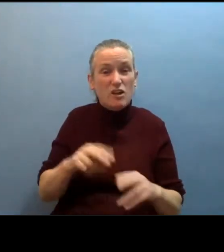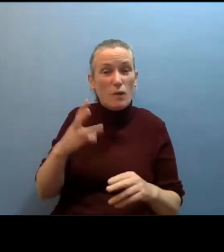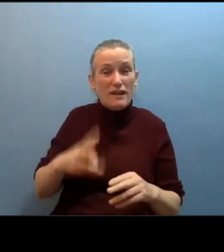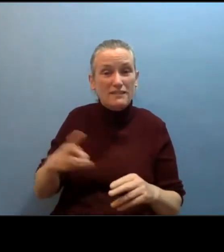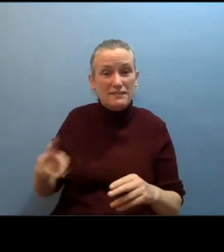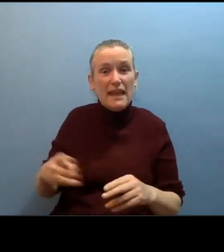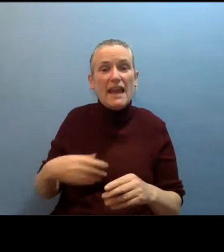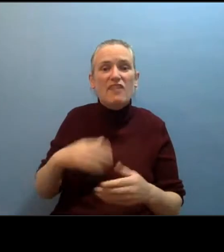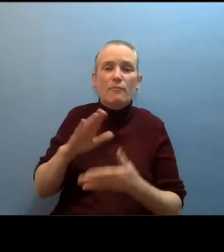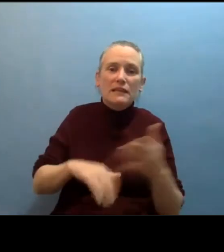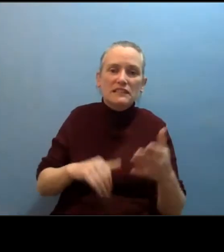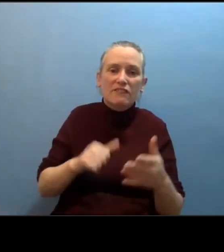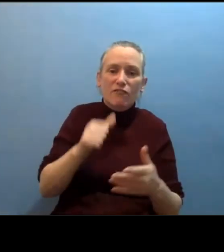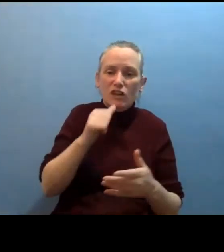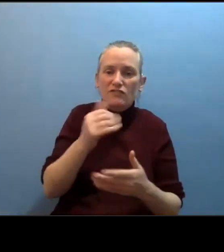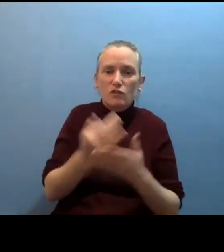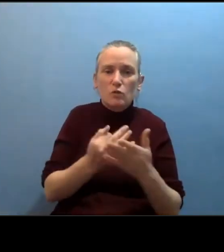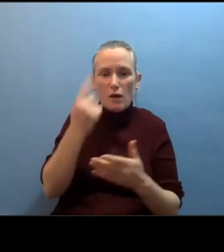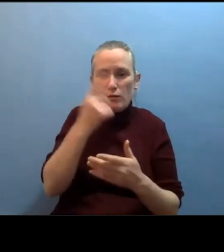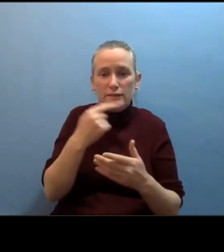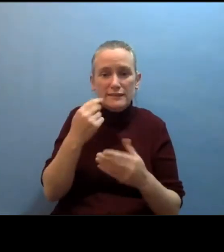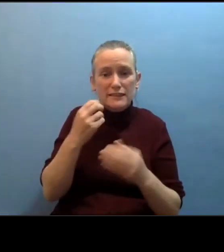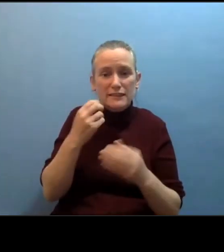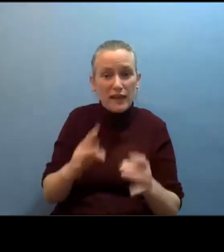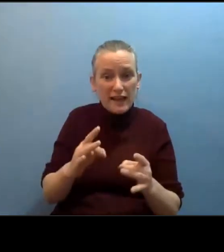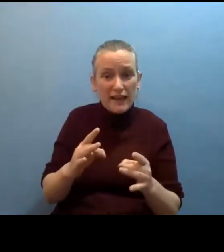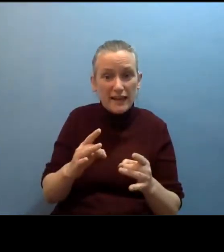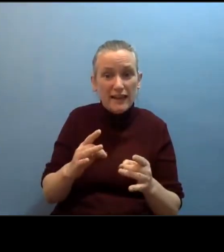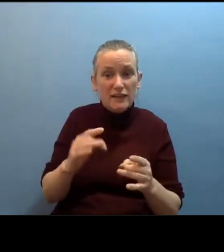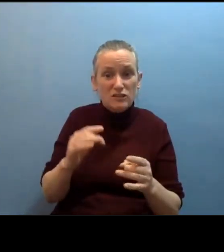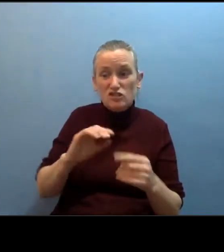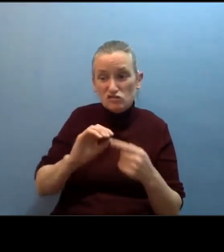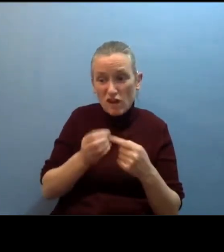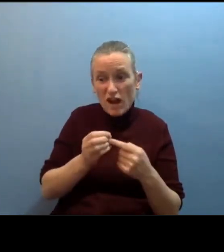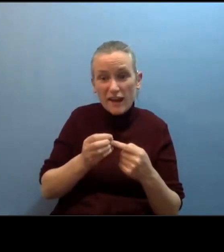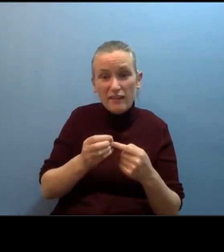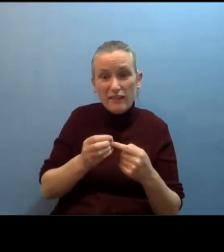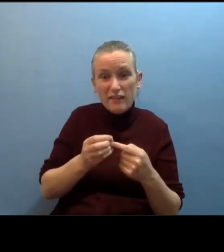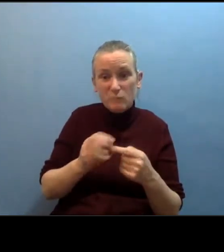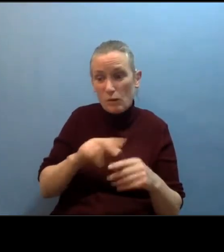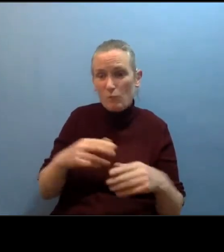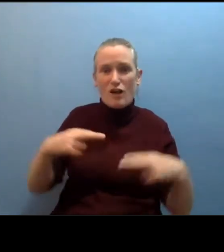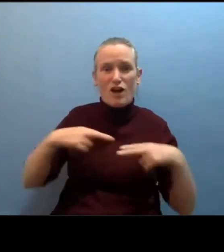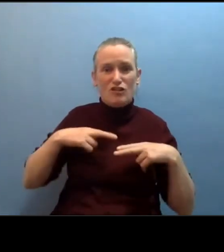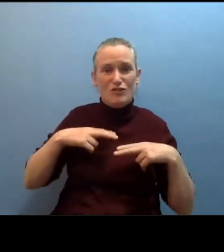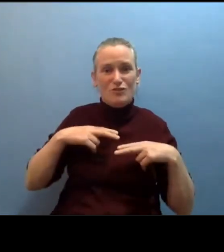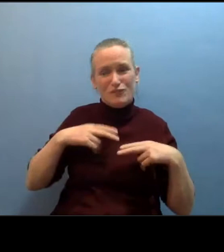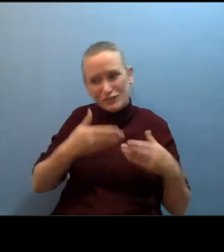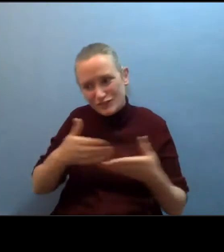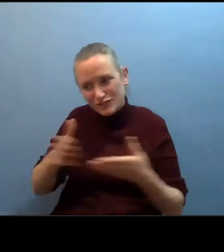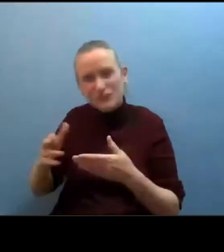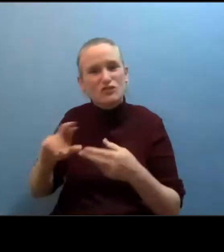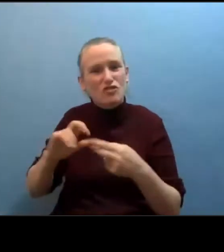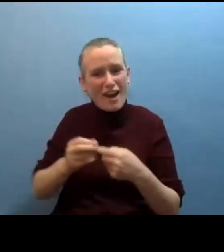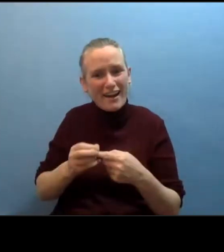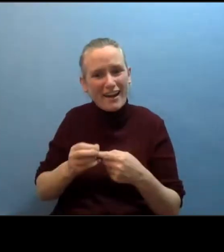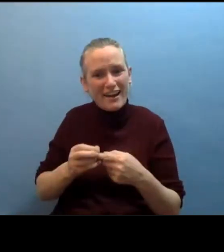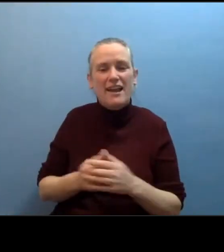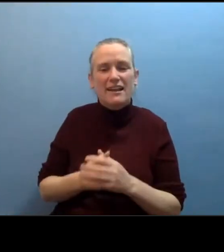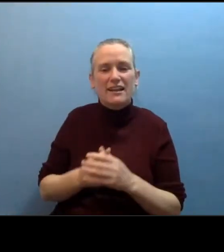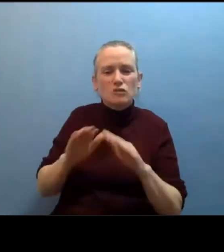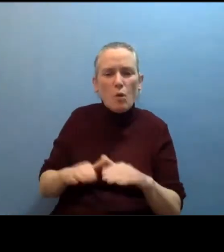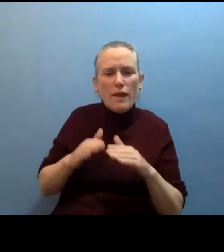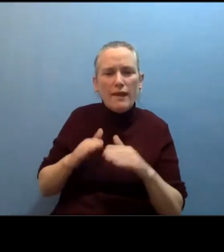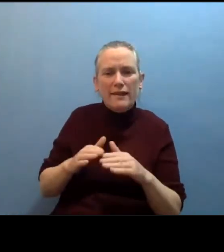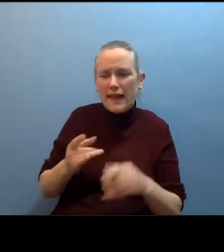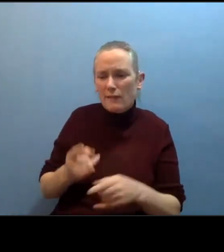you miss the first few hours, that's okay, as long as you can try, and we'll be proud of you for trying. And then gradually kind of